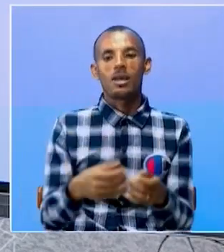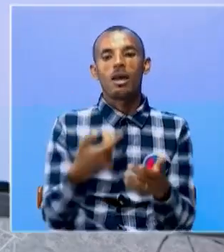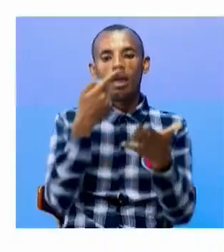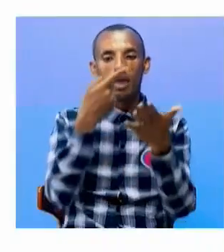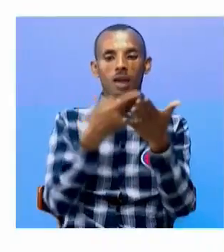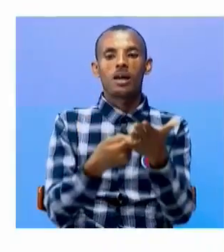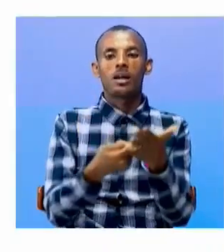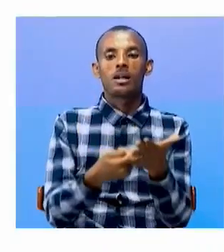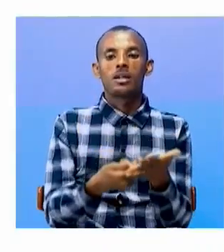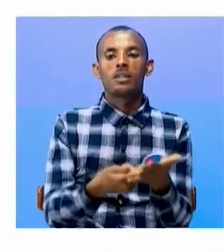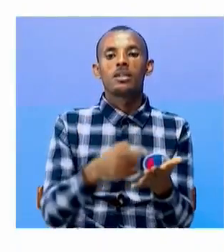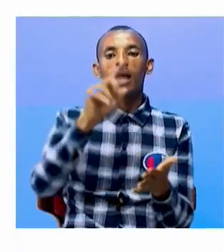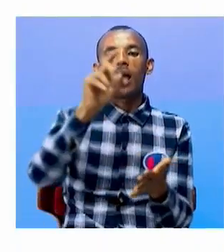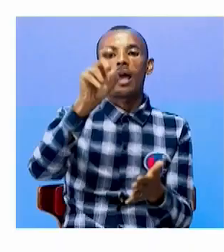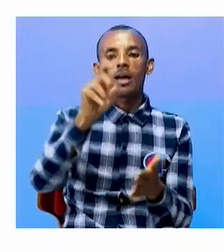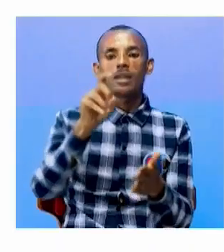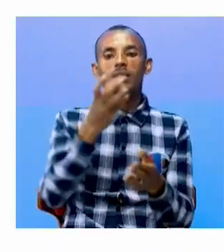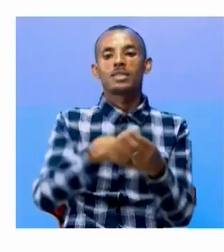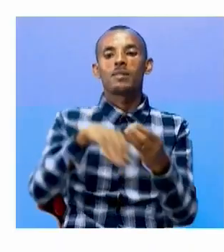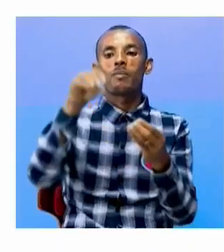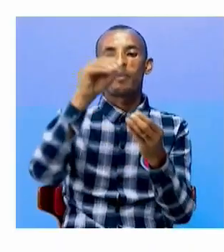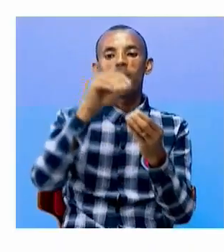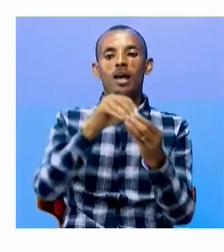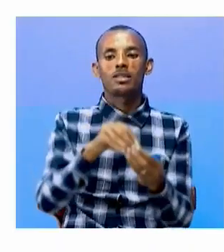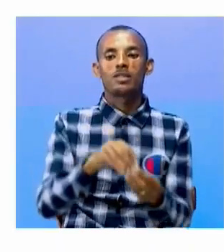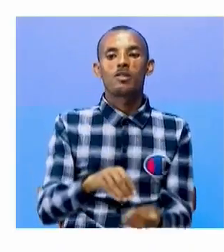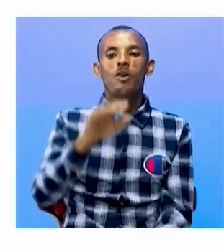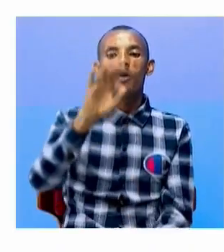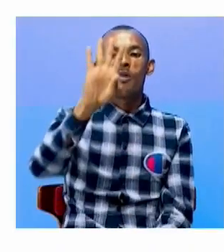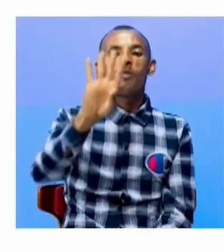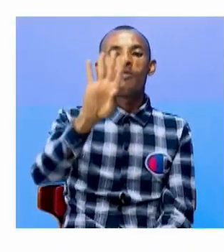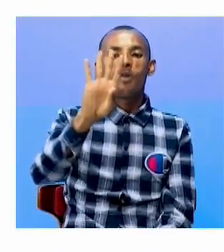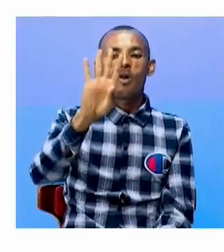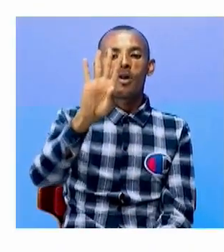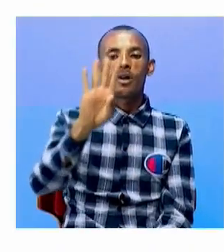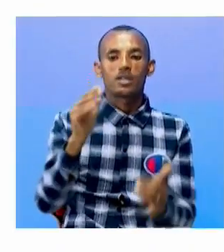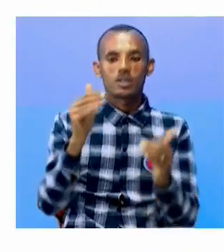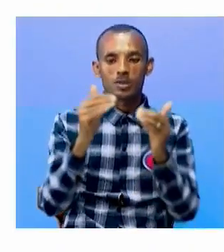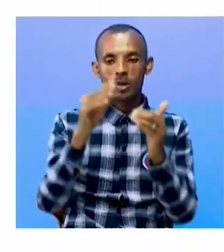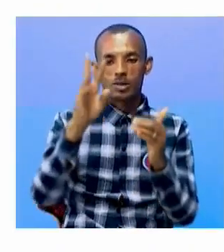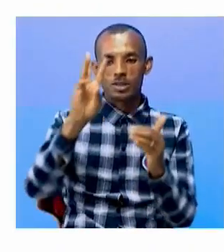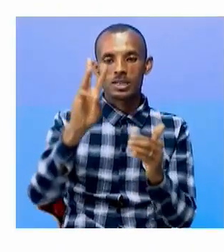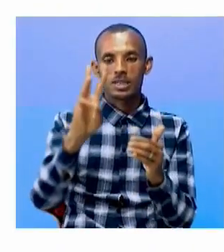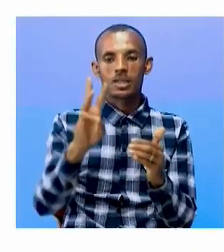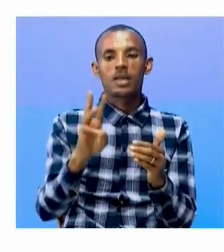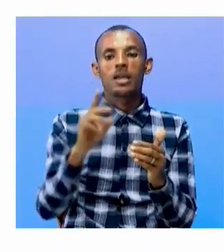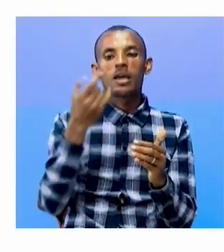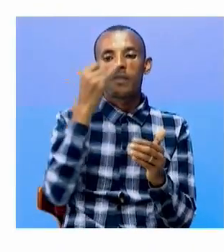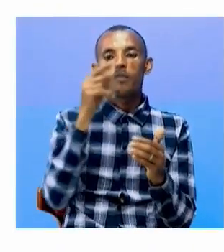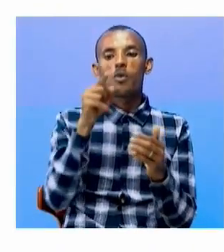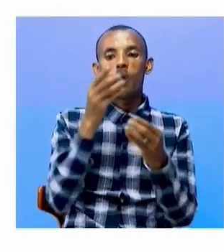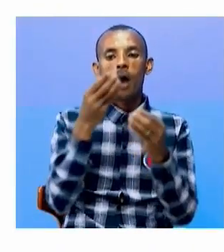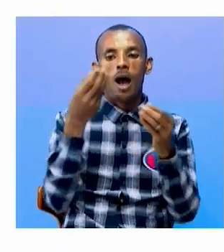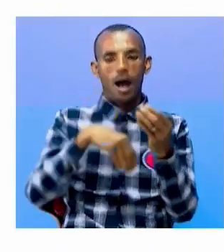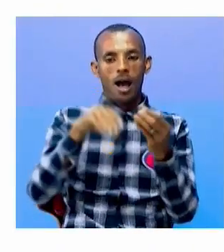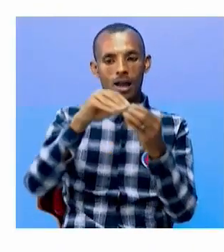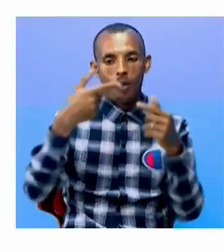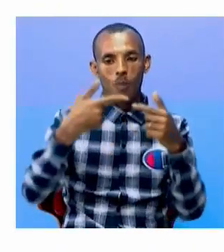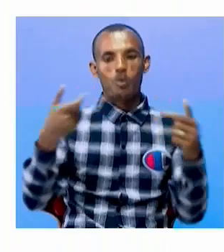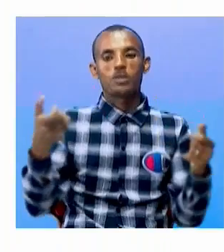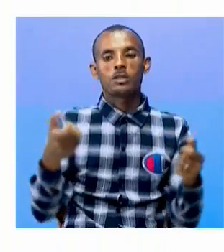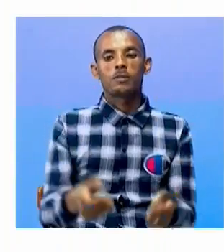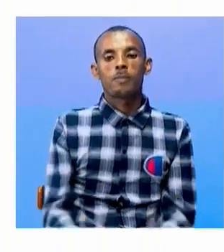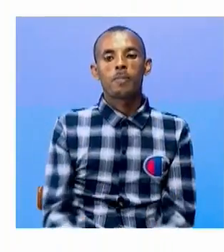here, x plus 4 is equal to 6. If you add its opposite, or if